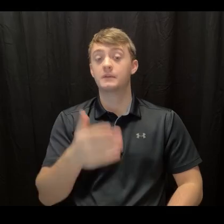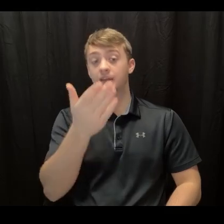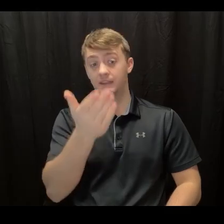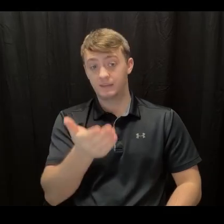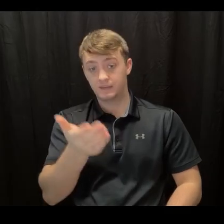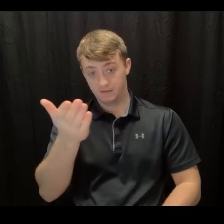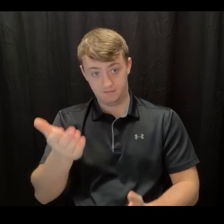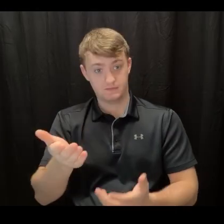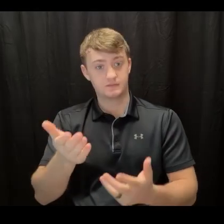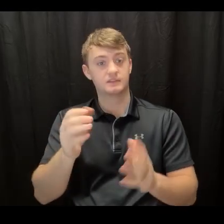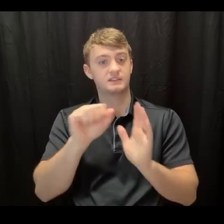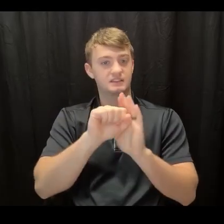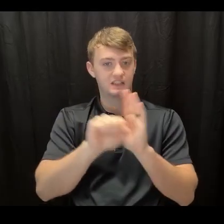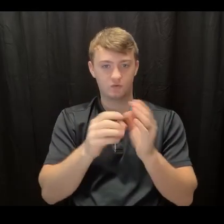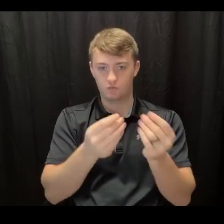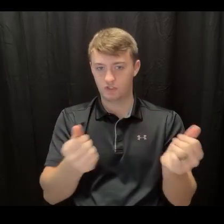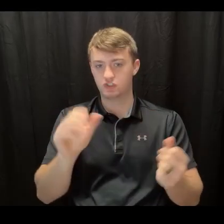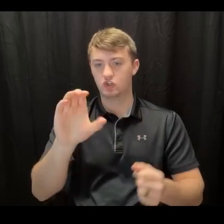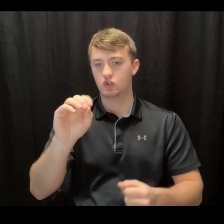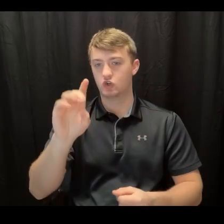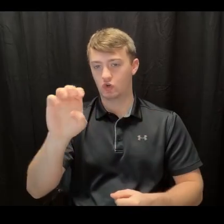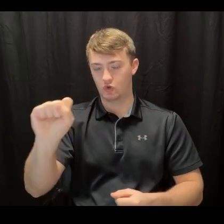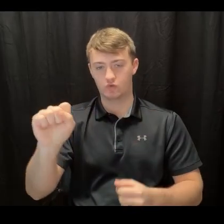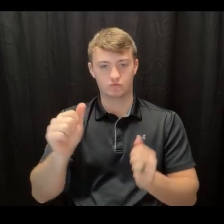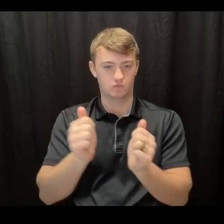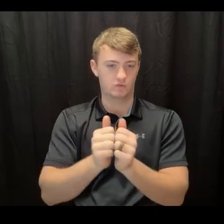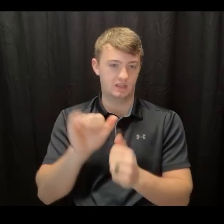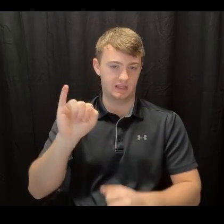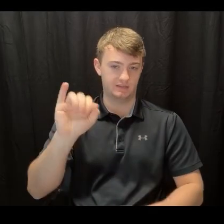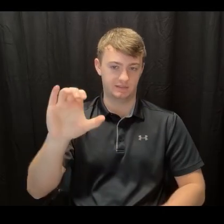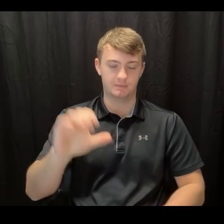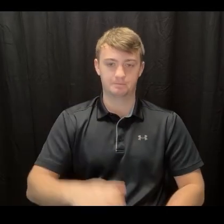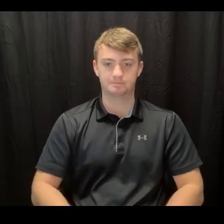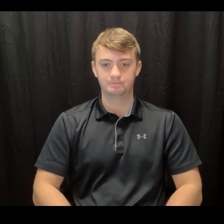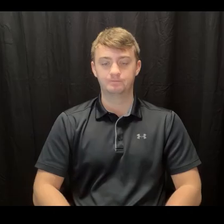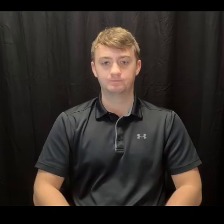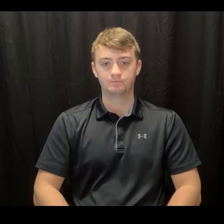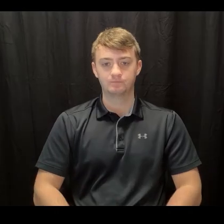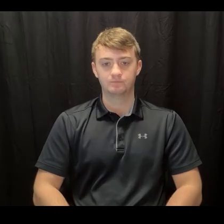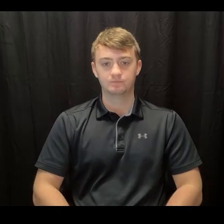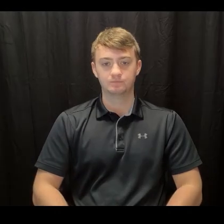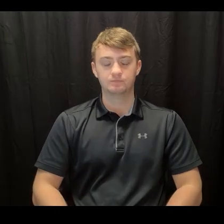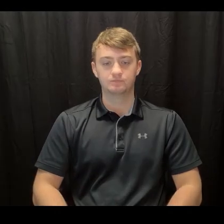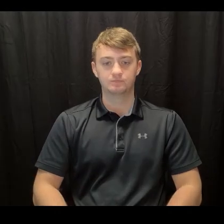So these are the state resolution codes in Infinite Campus.